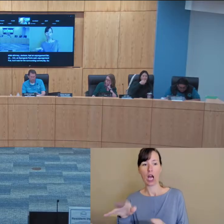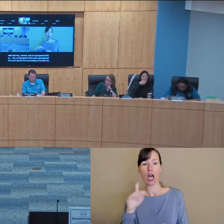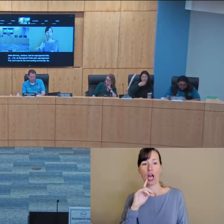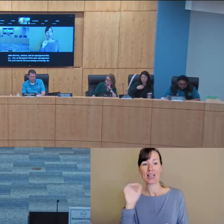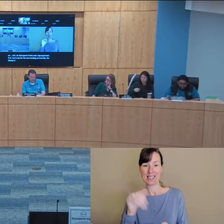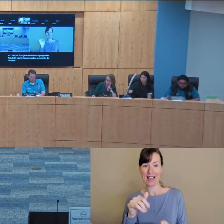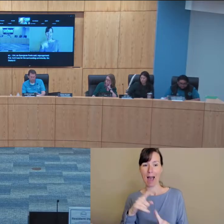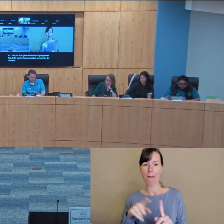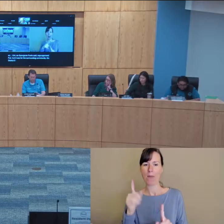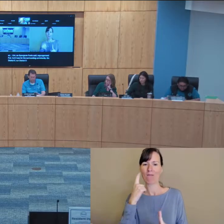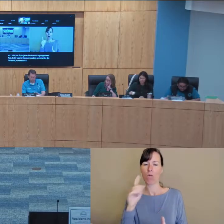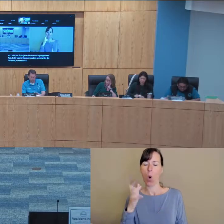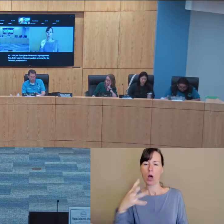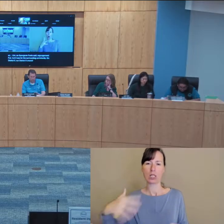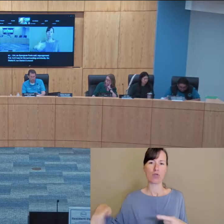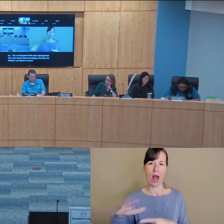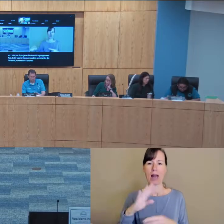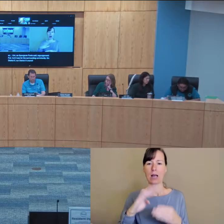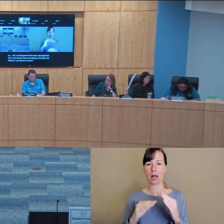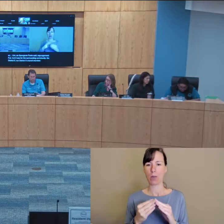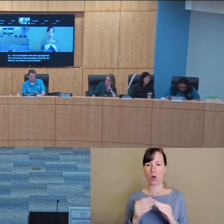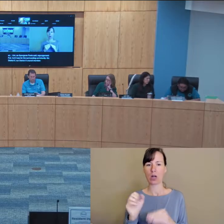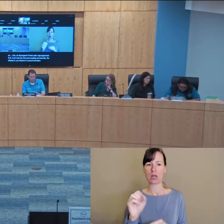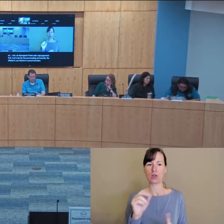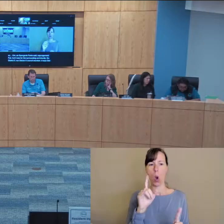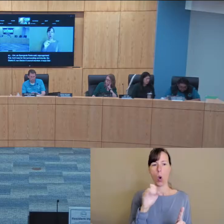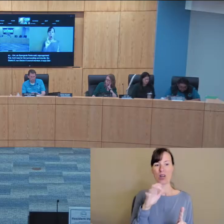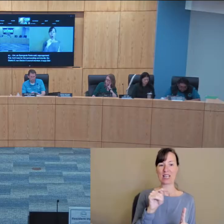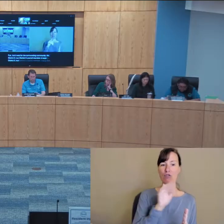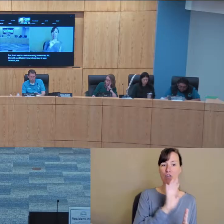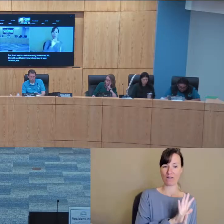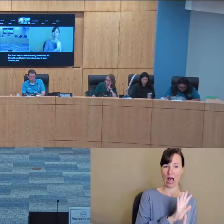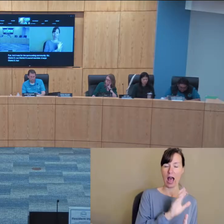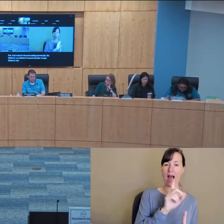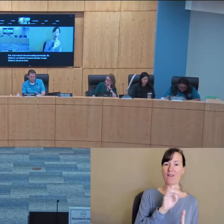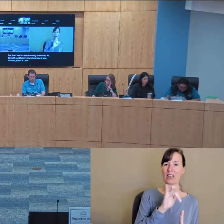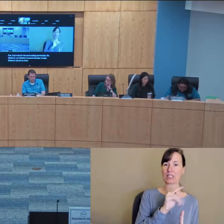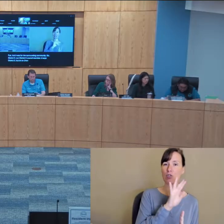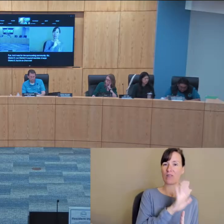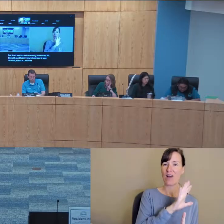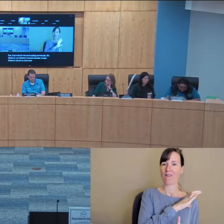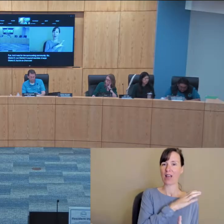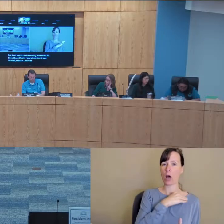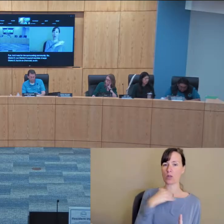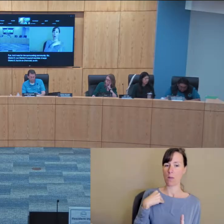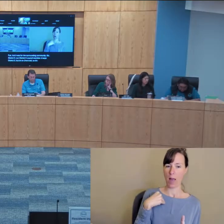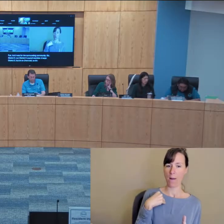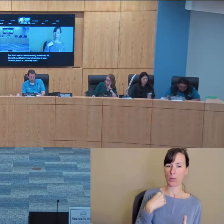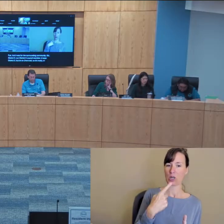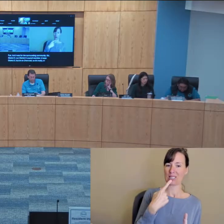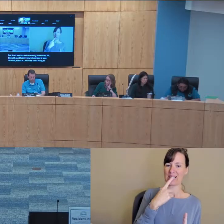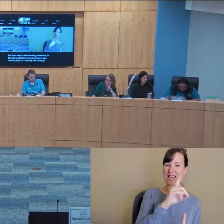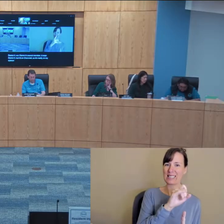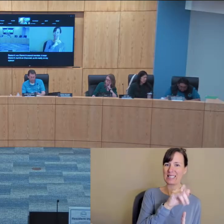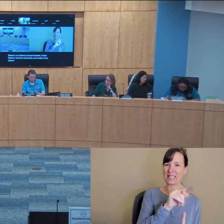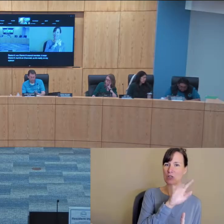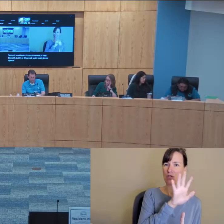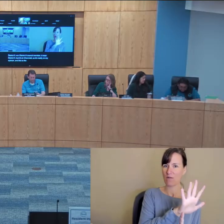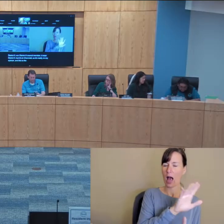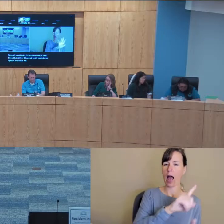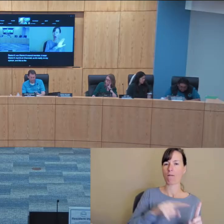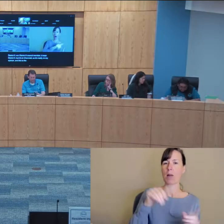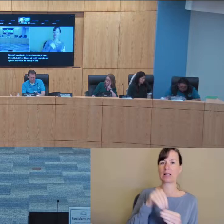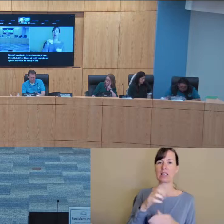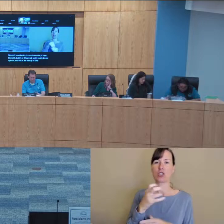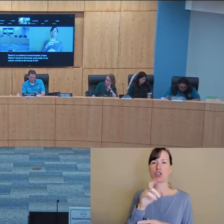5, our District 5 council member, it says District 5, but it's in Cheverly. So it's really, in my opinion, and this is the beauty of Cheverly,